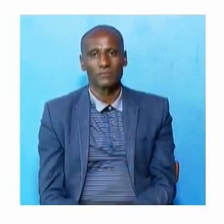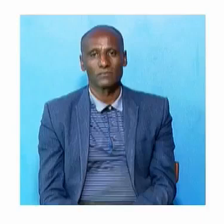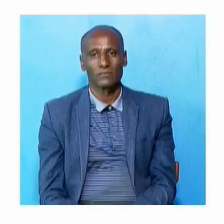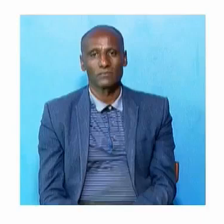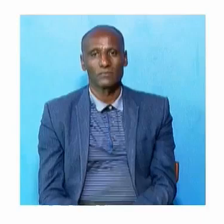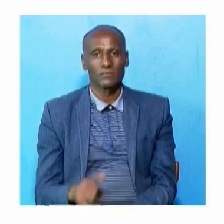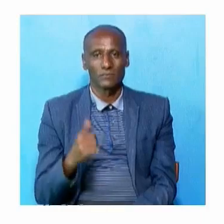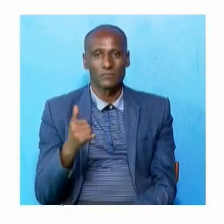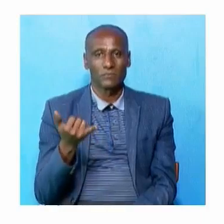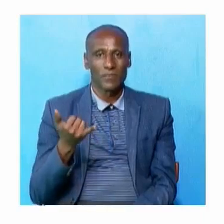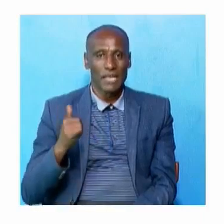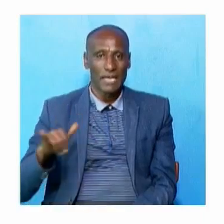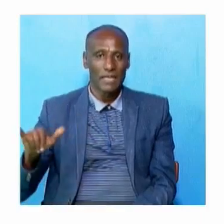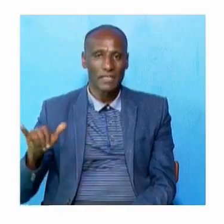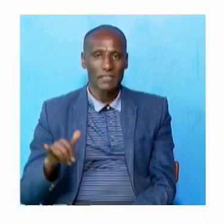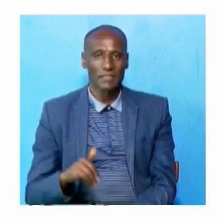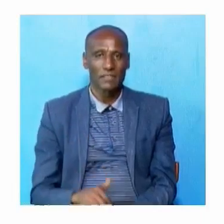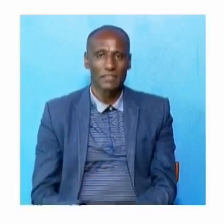playing